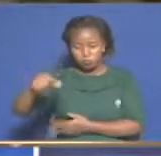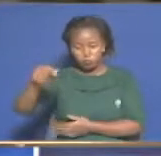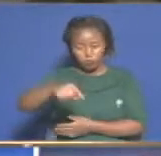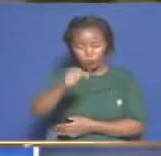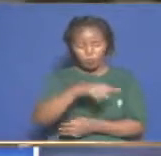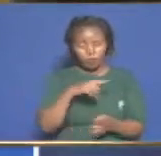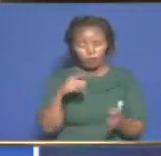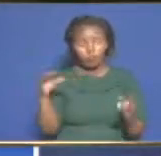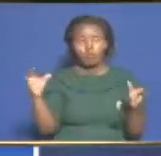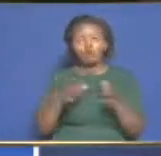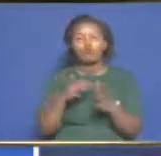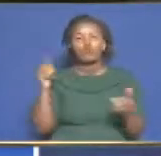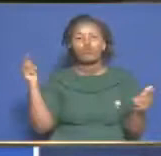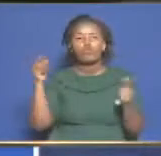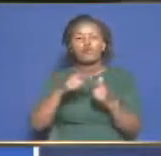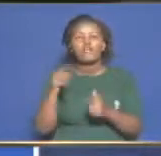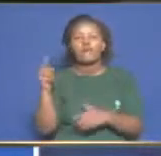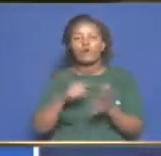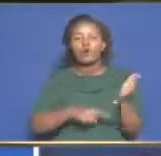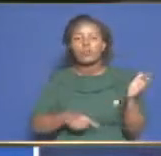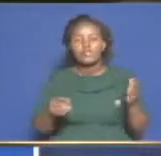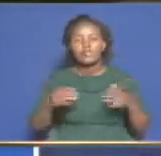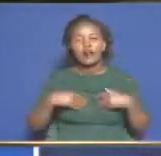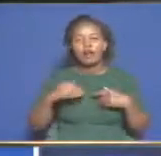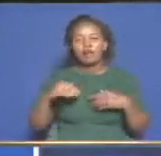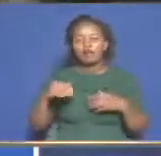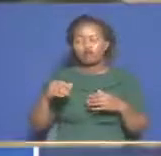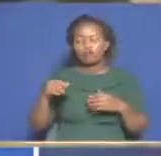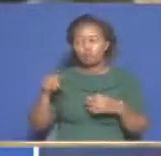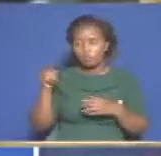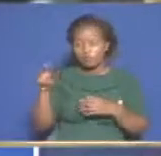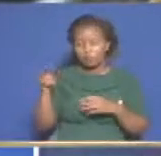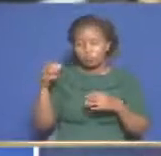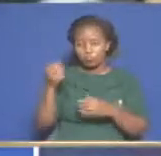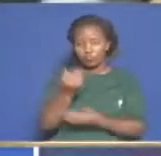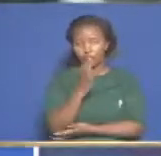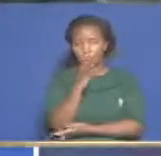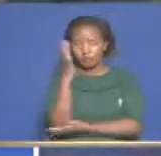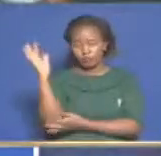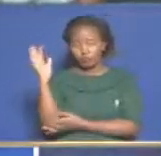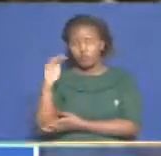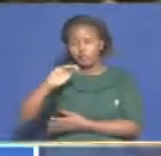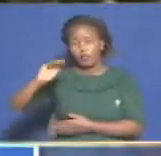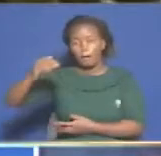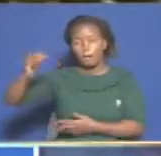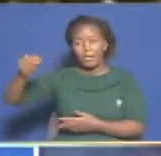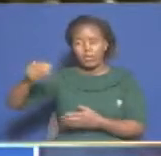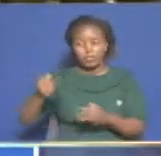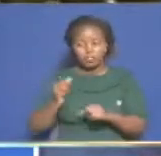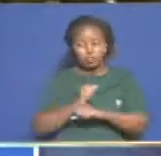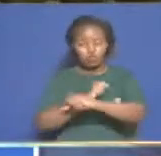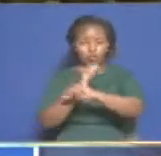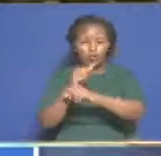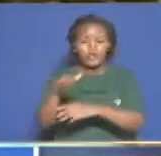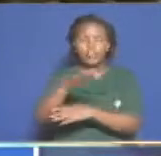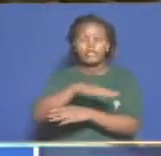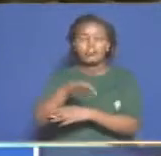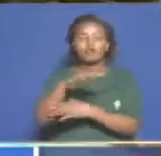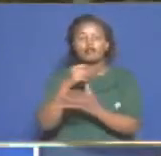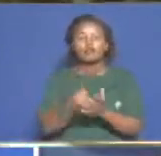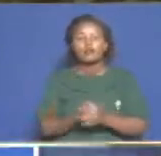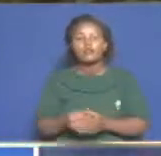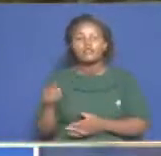at planting trees at the top of Mwangea Mountain in efforts aimed at conserving the environment. Lazima tupande miti